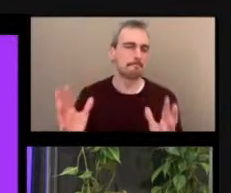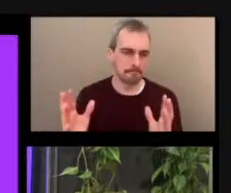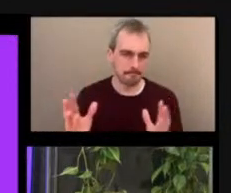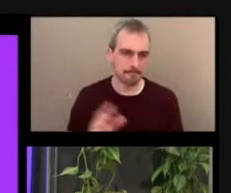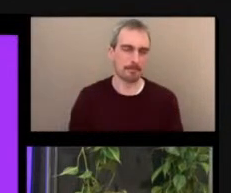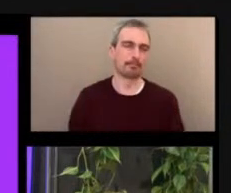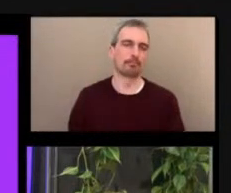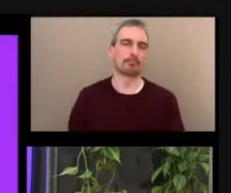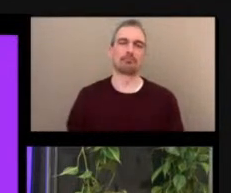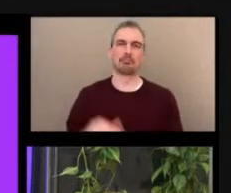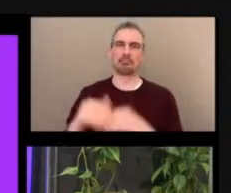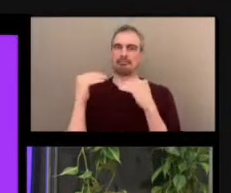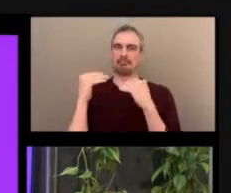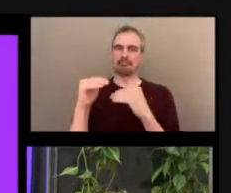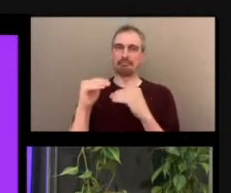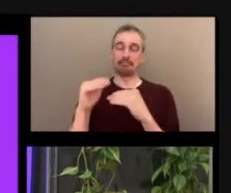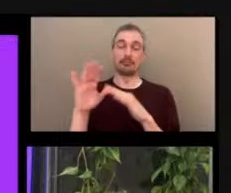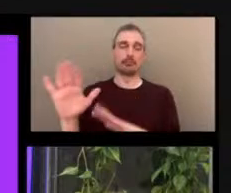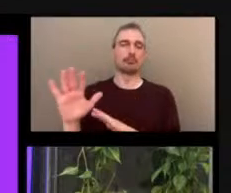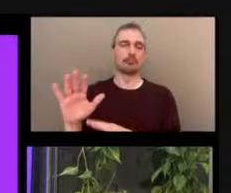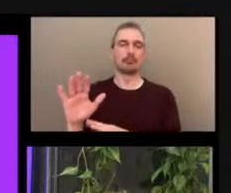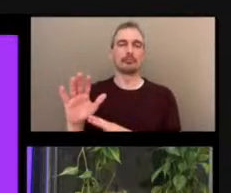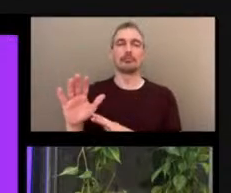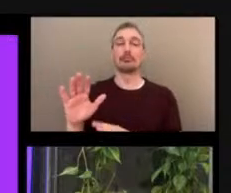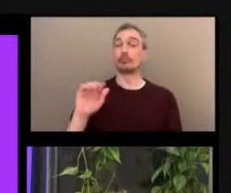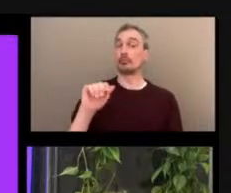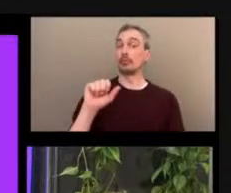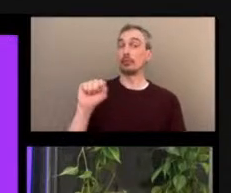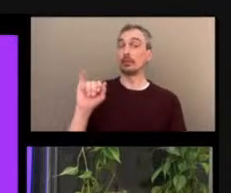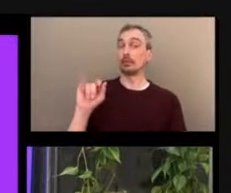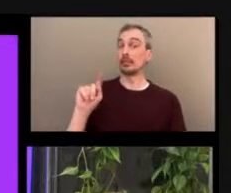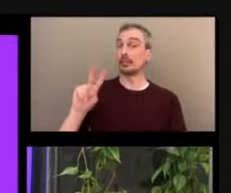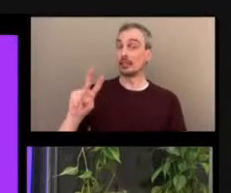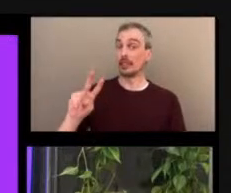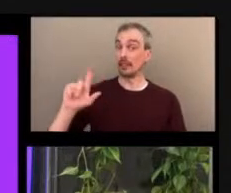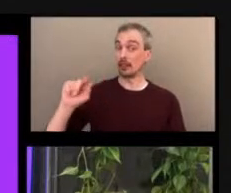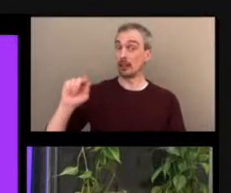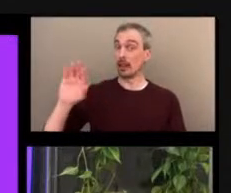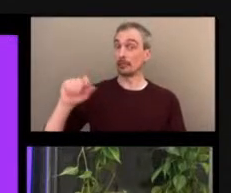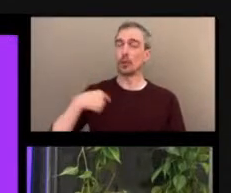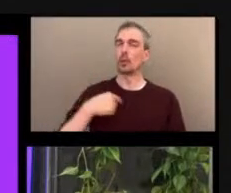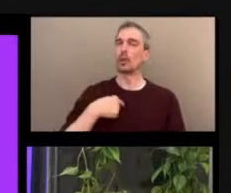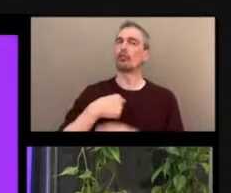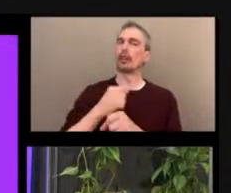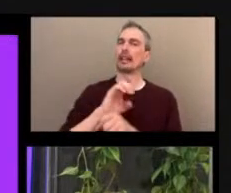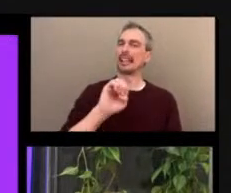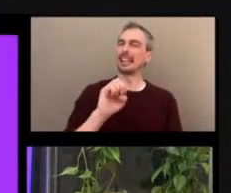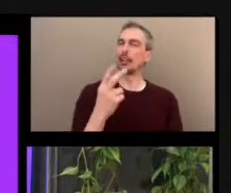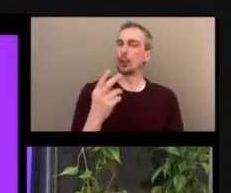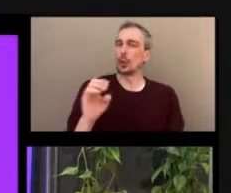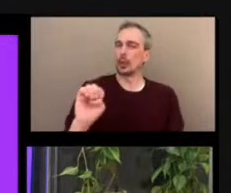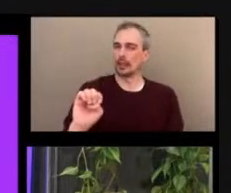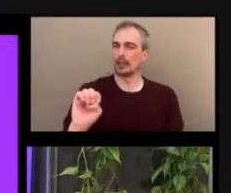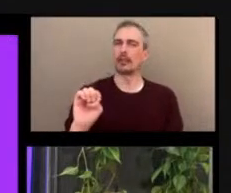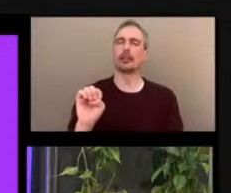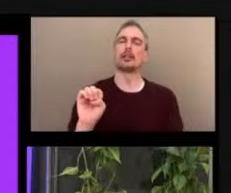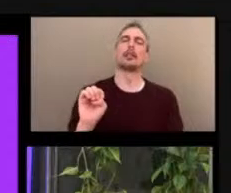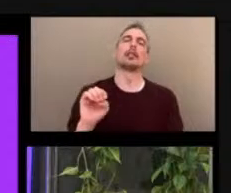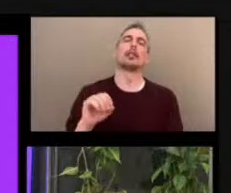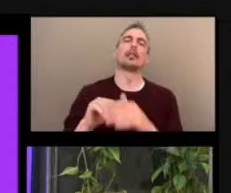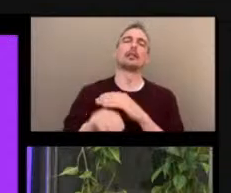that at Assistive Labs, where I work, we've created an end-to-end testing framework that treats accessibility as a first-class concern. So I know it